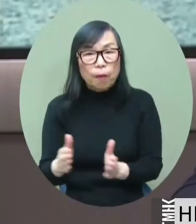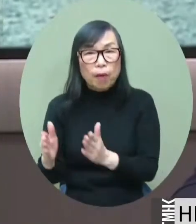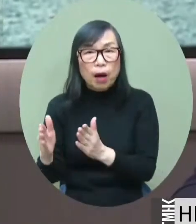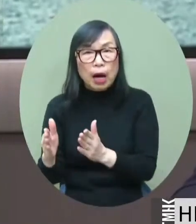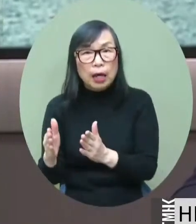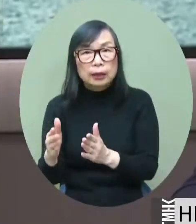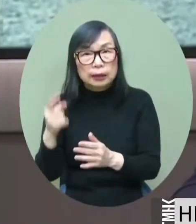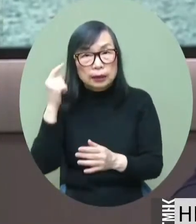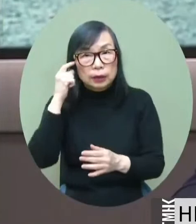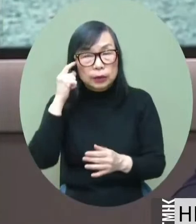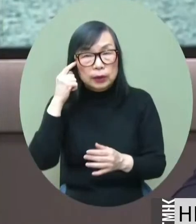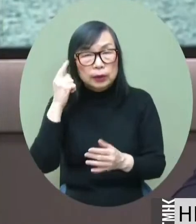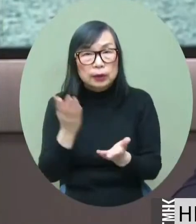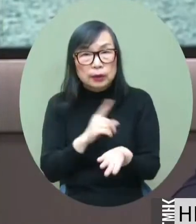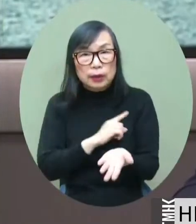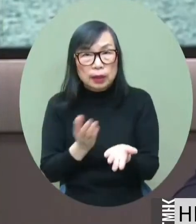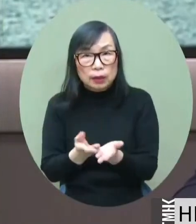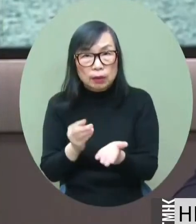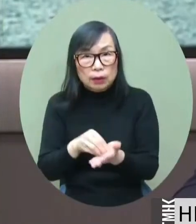that